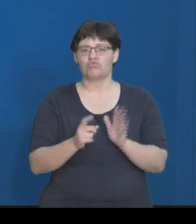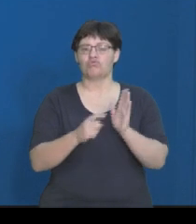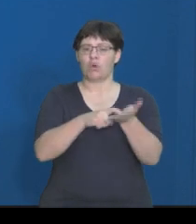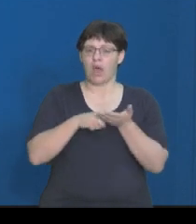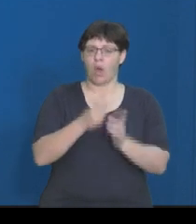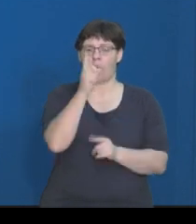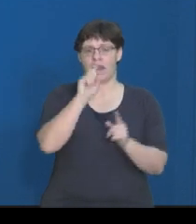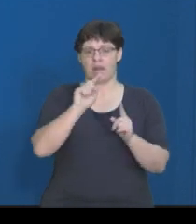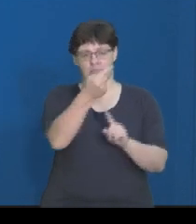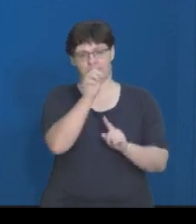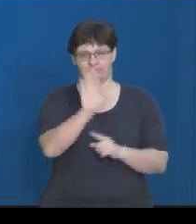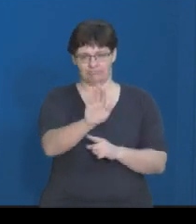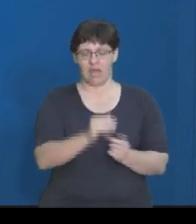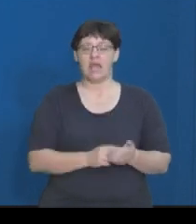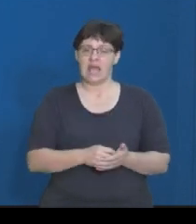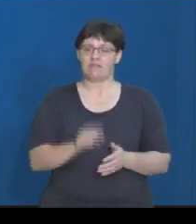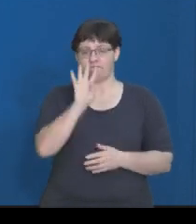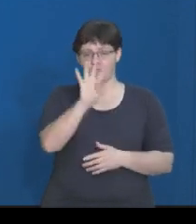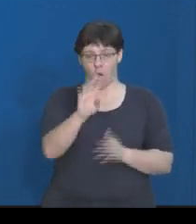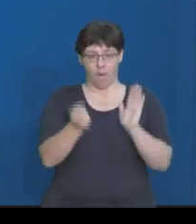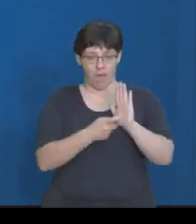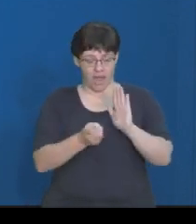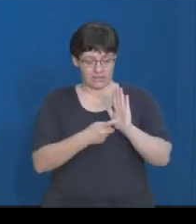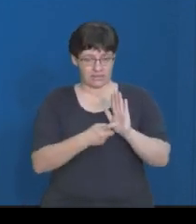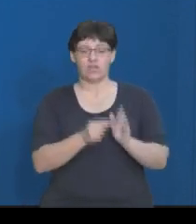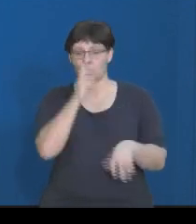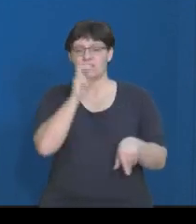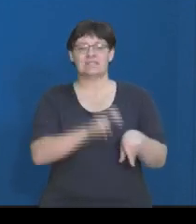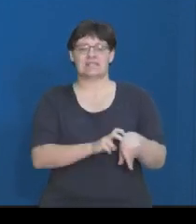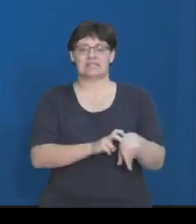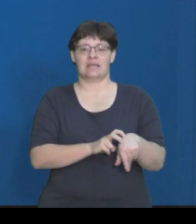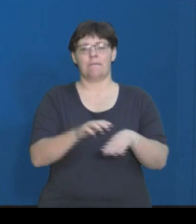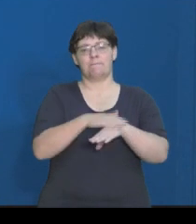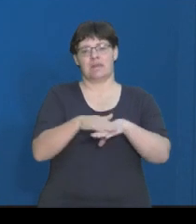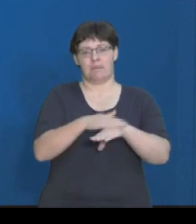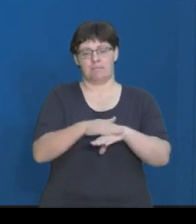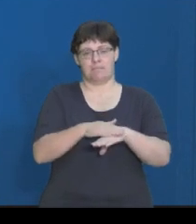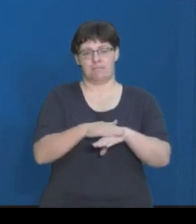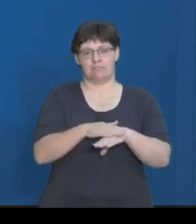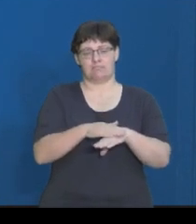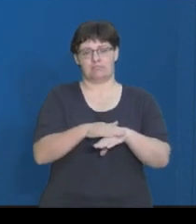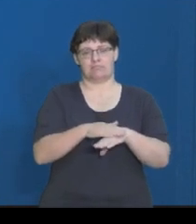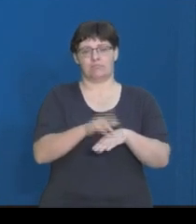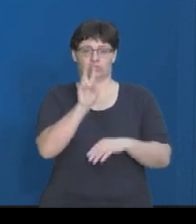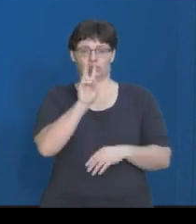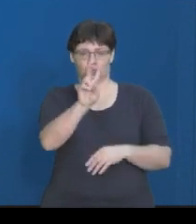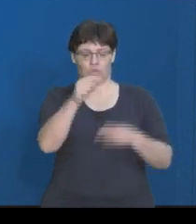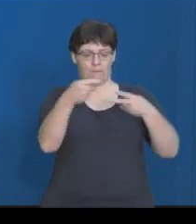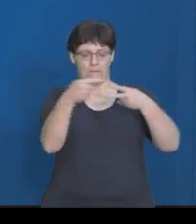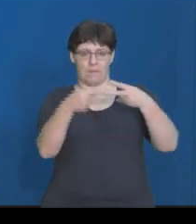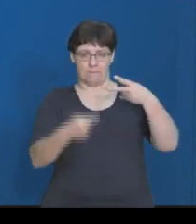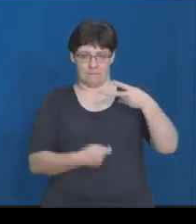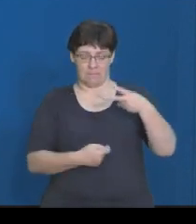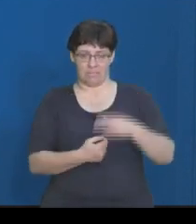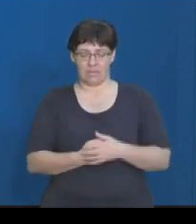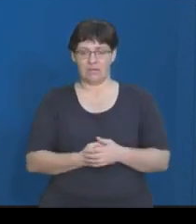1 point. If it's a 4-mark question, then again, you need at least minimum of 2 points there.